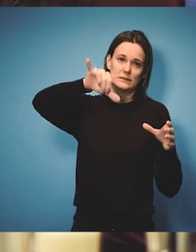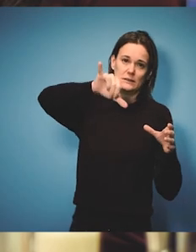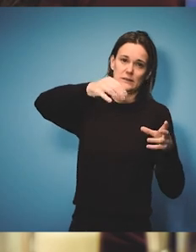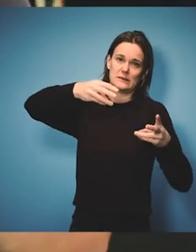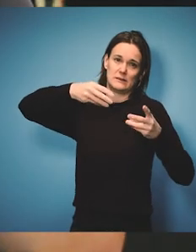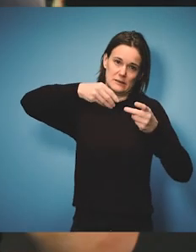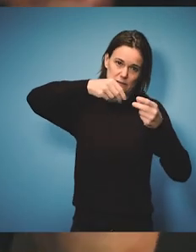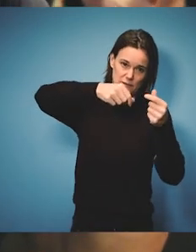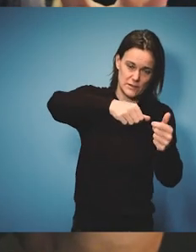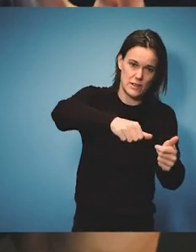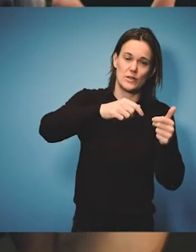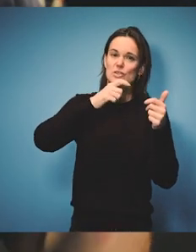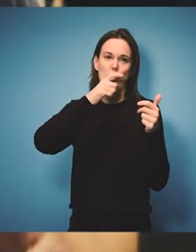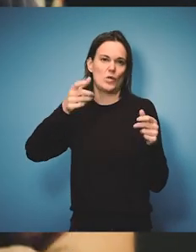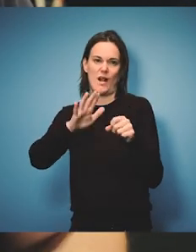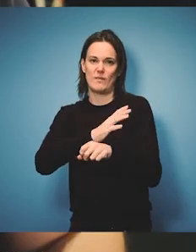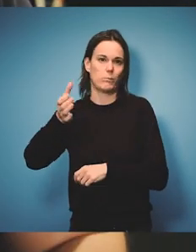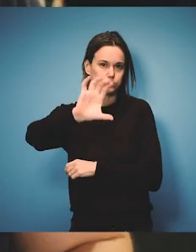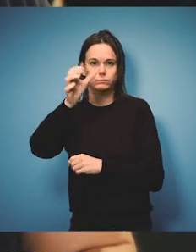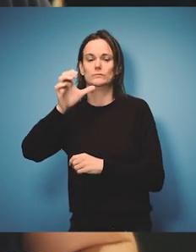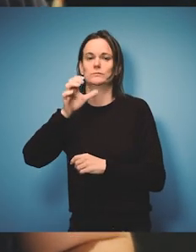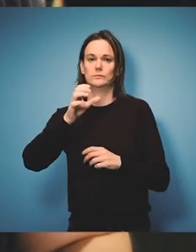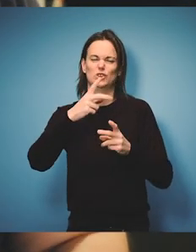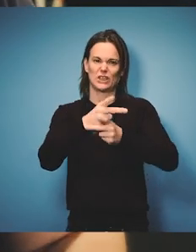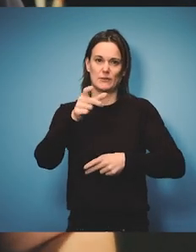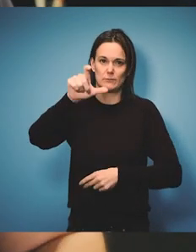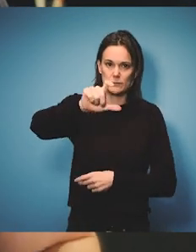become one. So it's really important that you do it in stages.